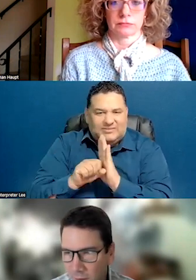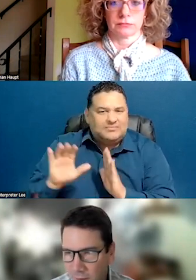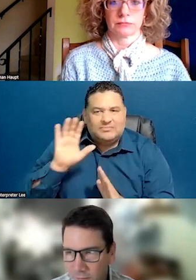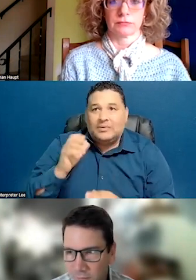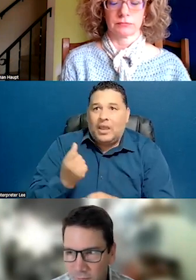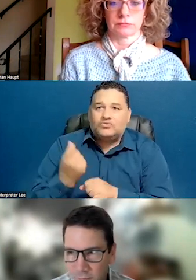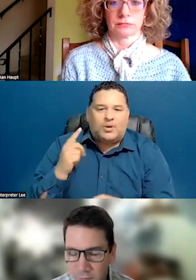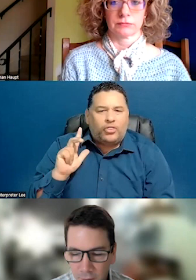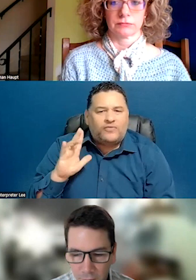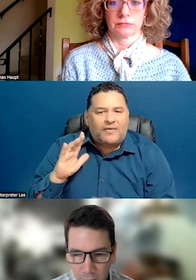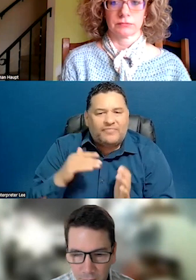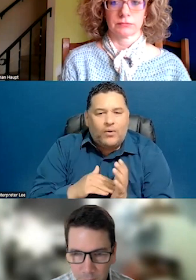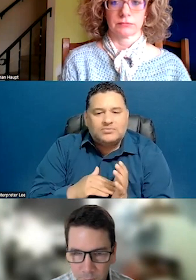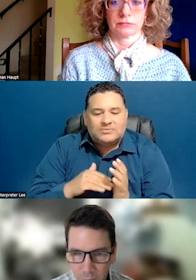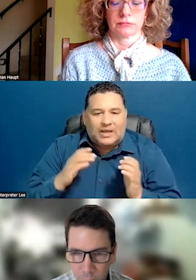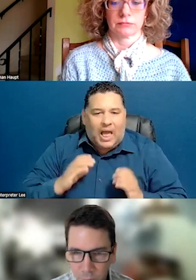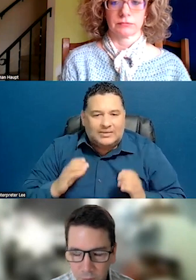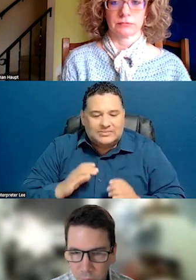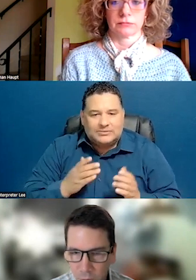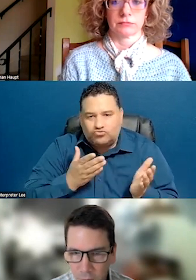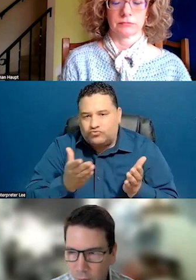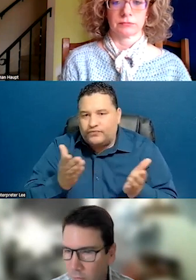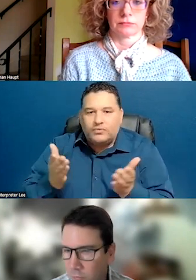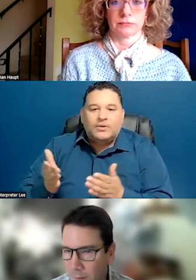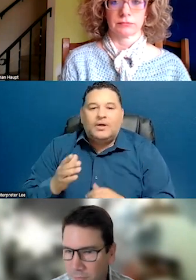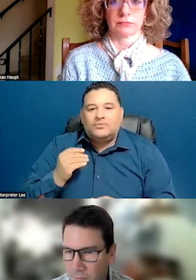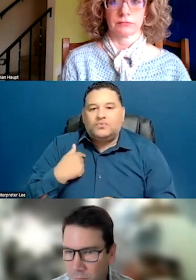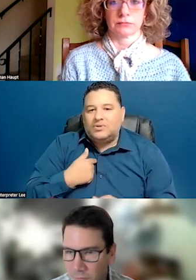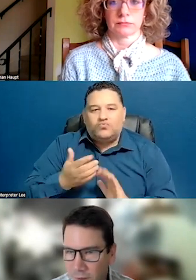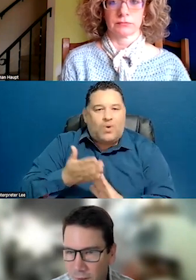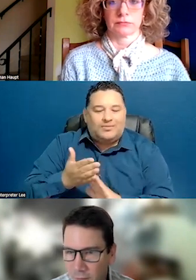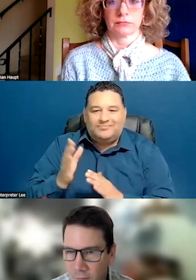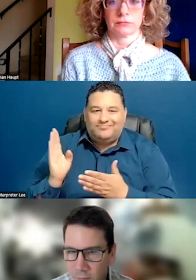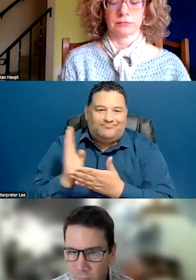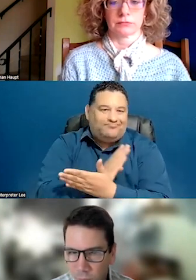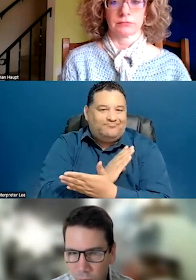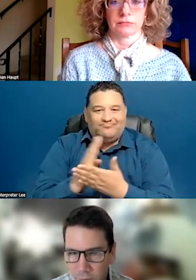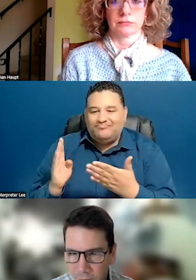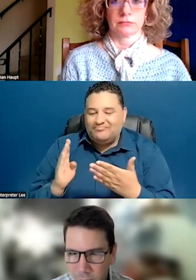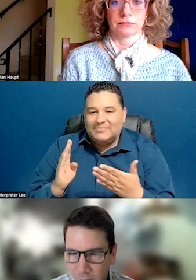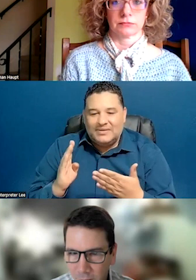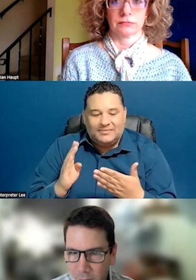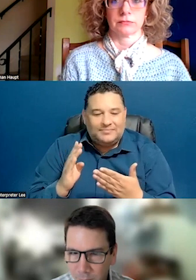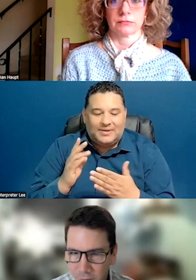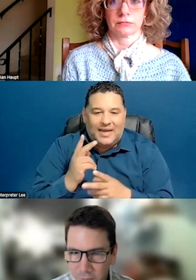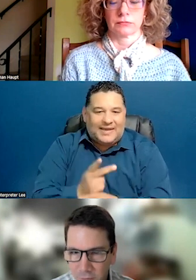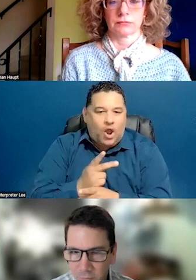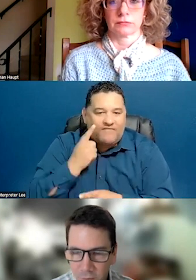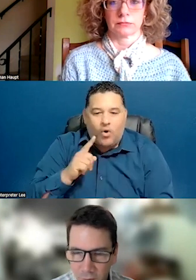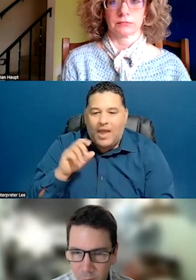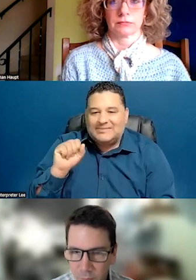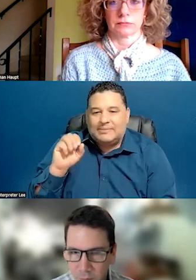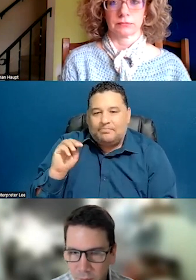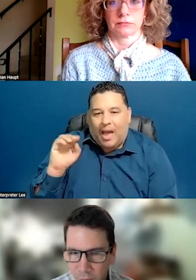35,000 clients. And we really run all spectrums of care for the SMI